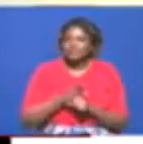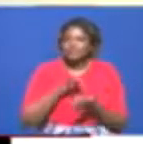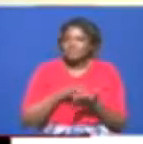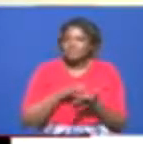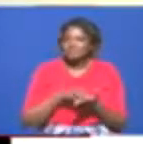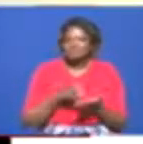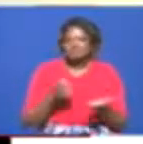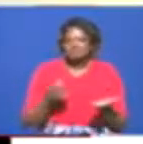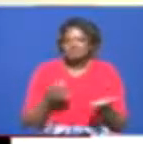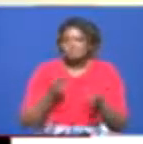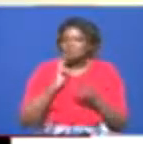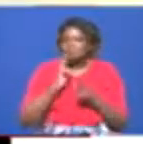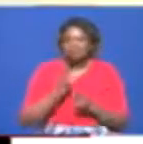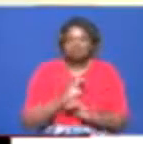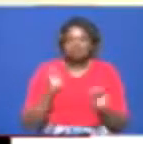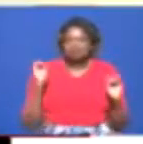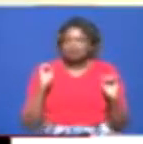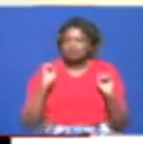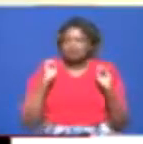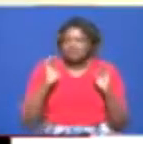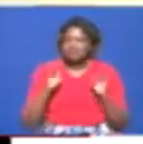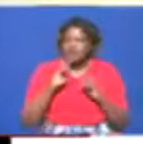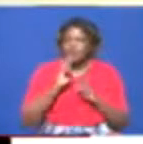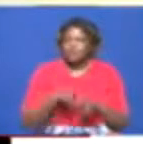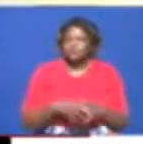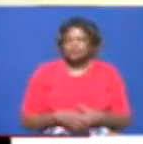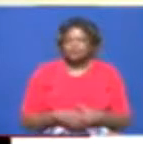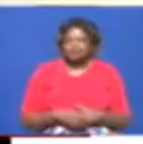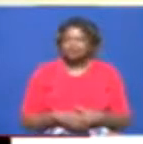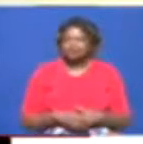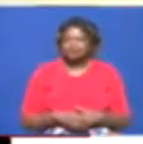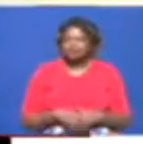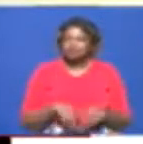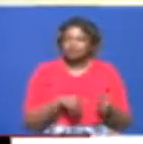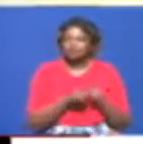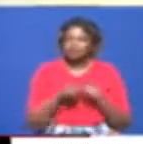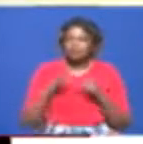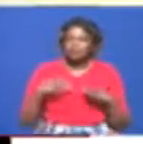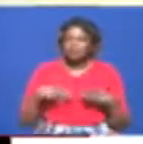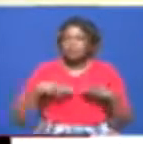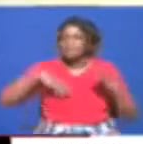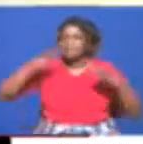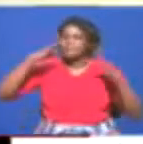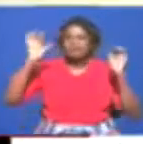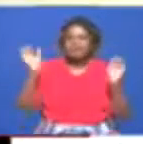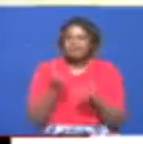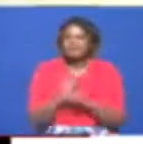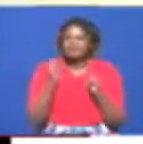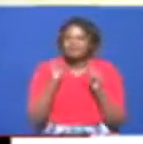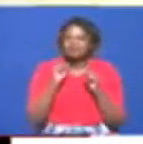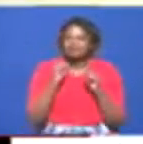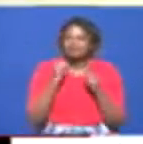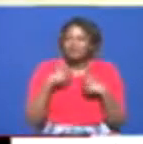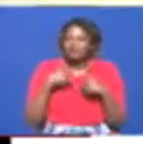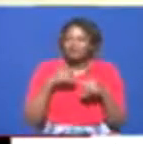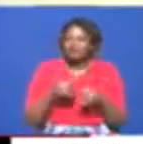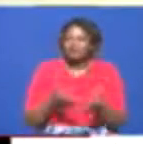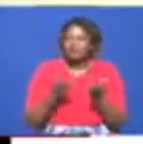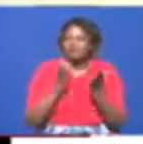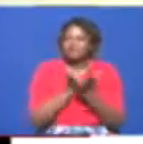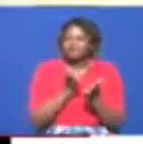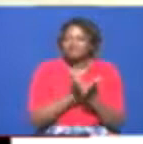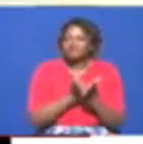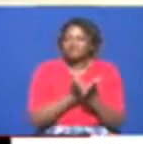get reported, and if they do get reported, ni kama mtu ashakuwa mkubwa mpaka you can't even do a follow-up on the evidence to take this